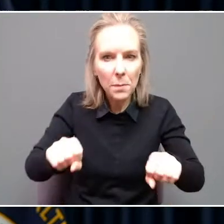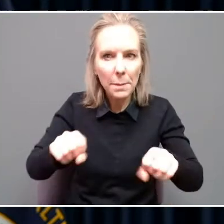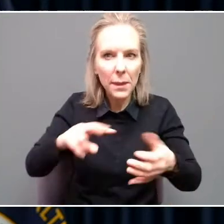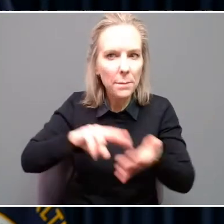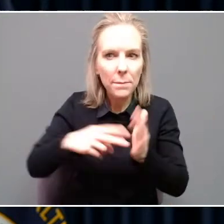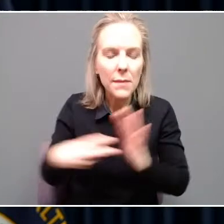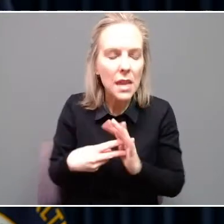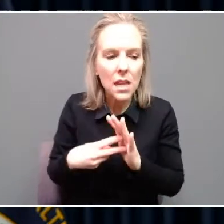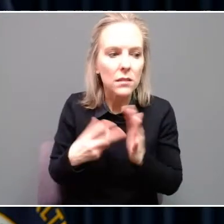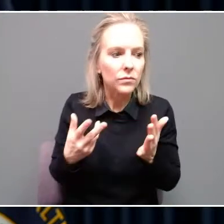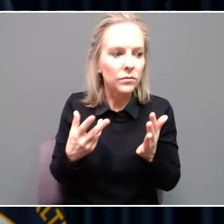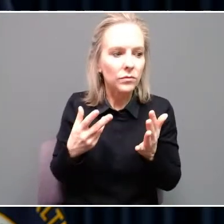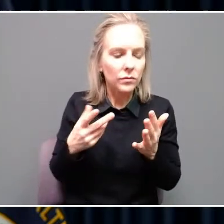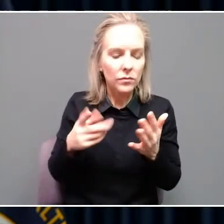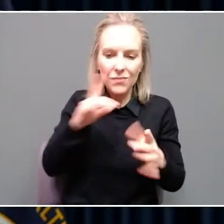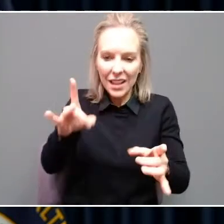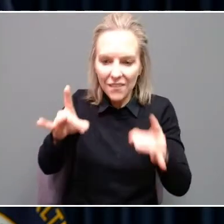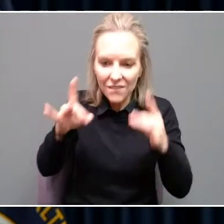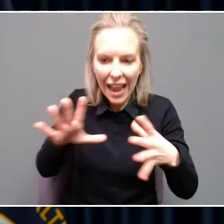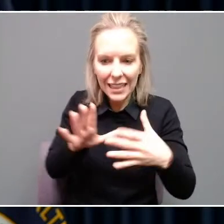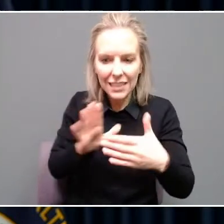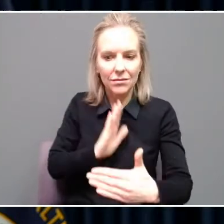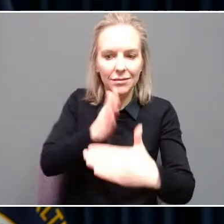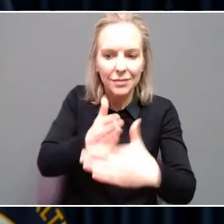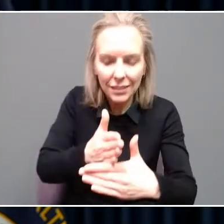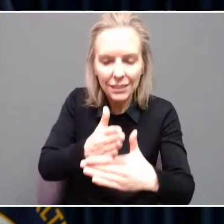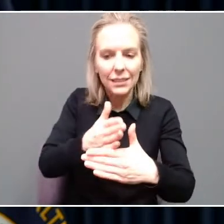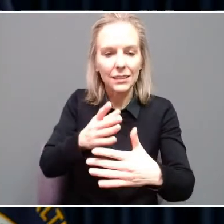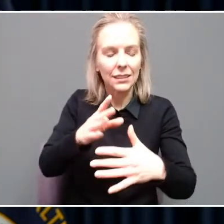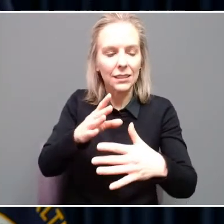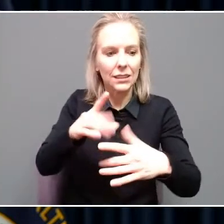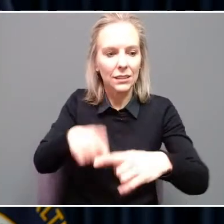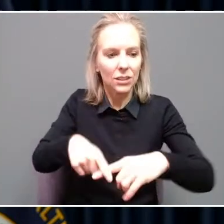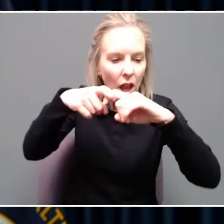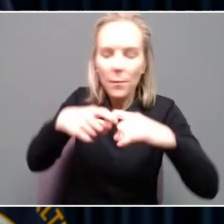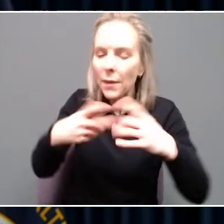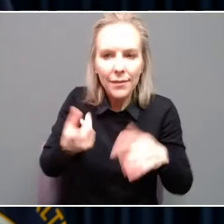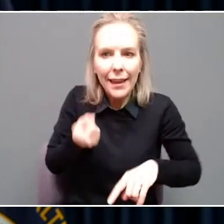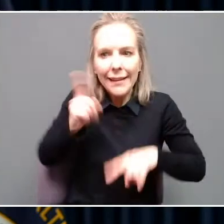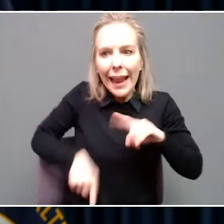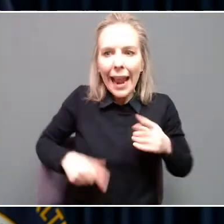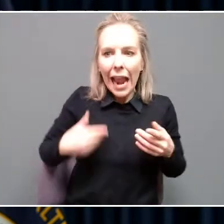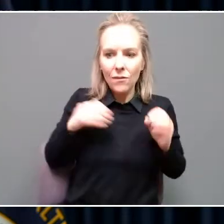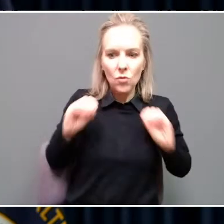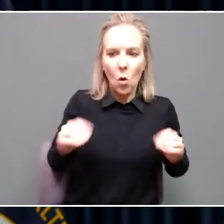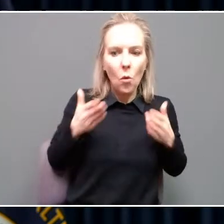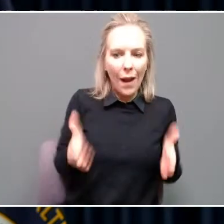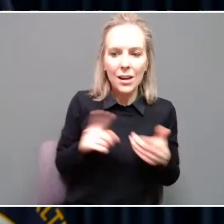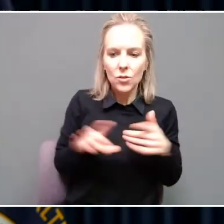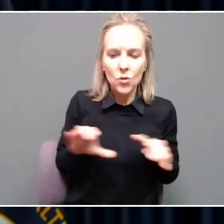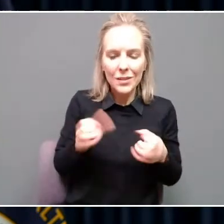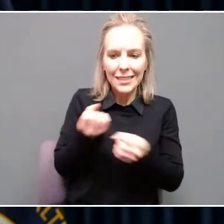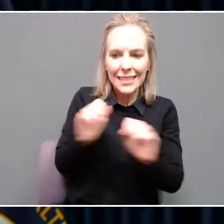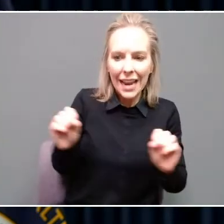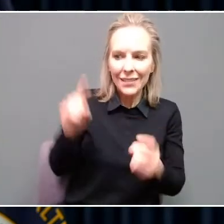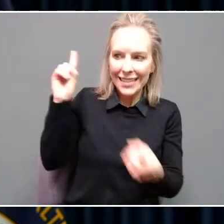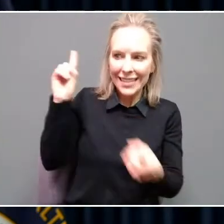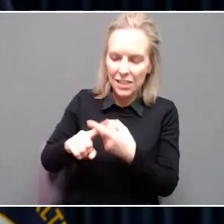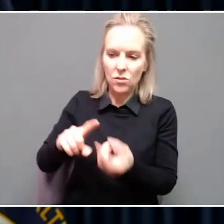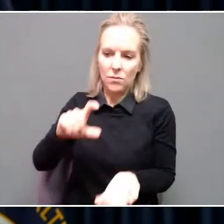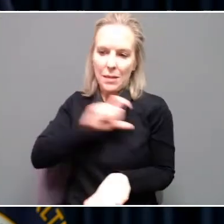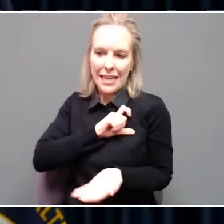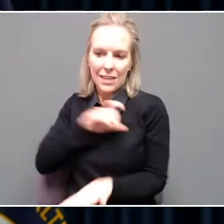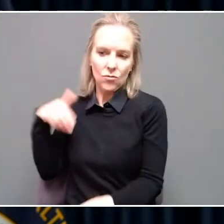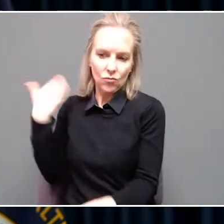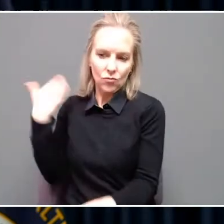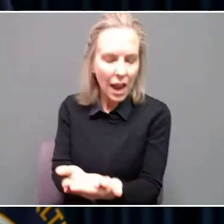violent altercation because they don't have the ability to do so safely and wait for the state police or others